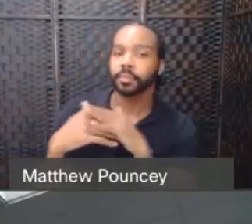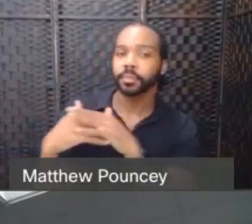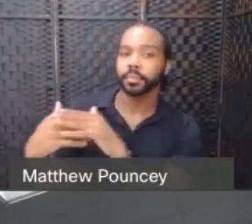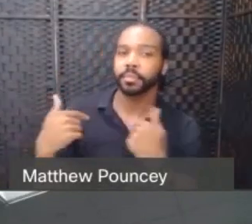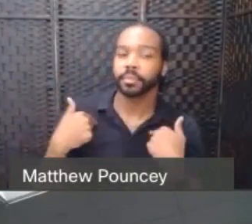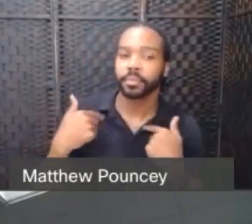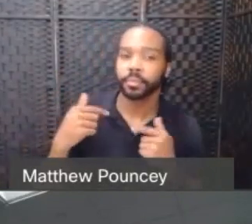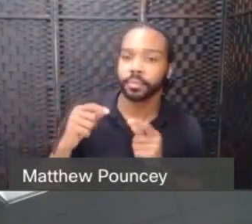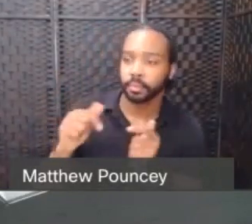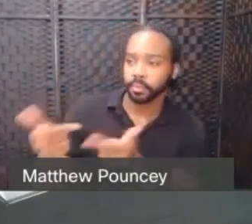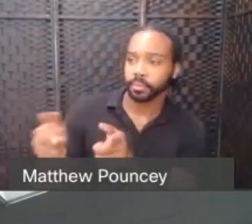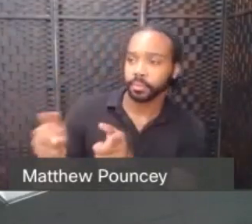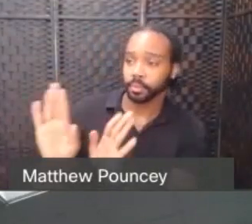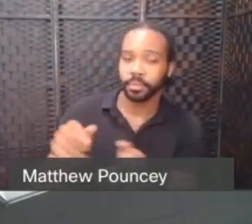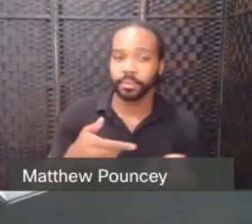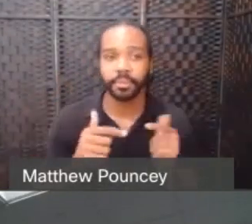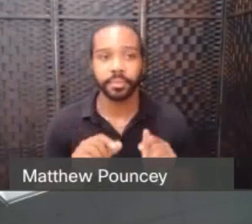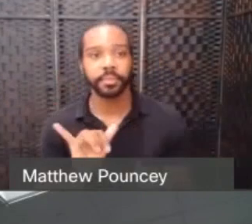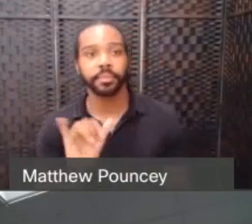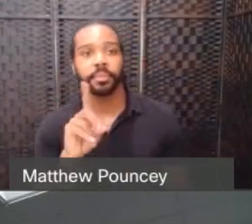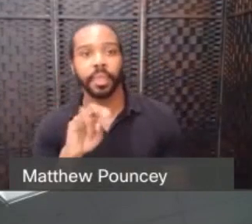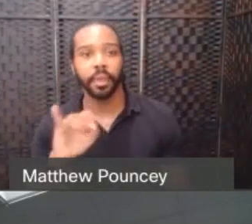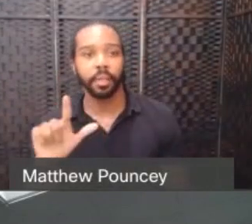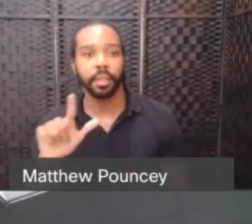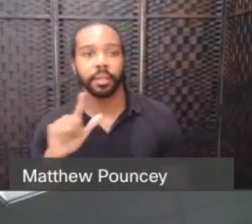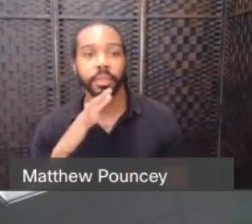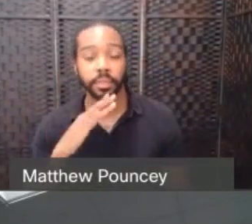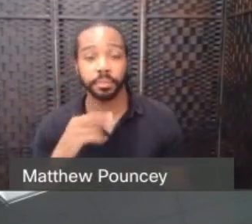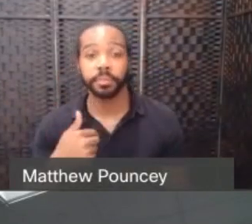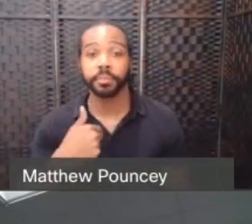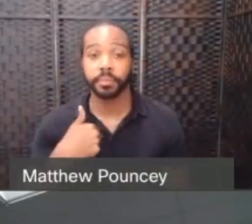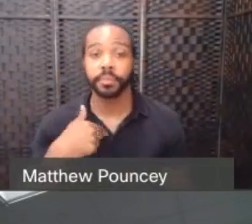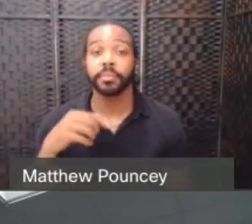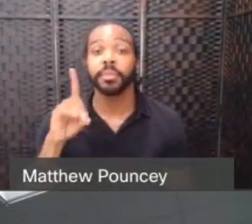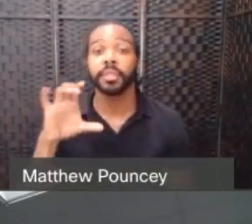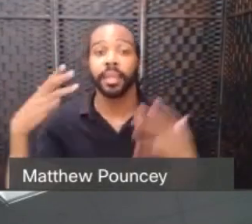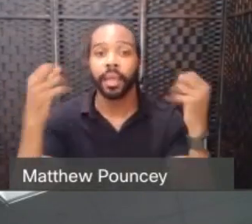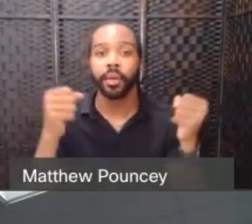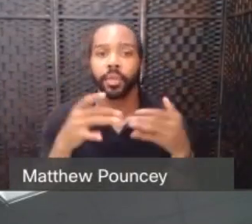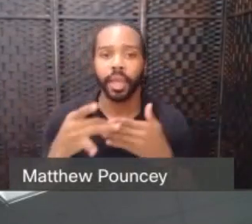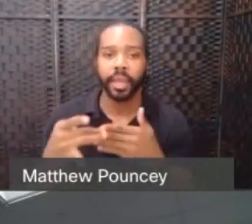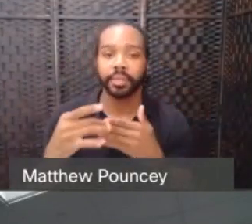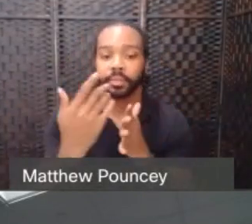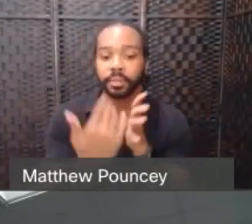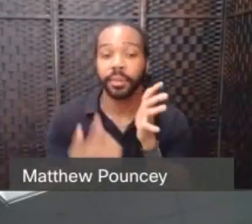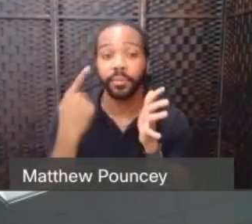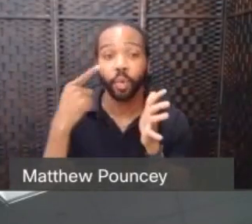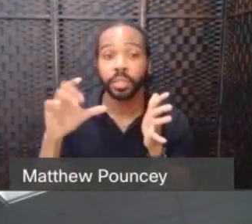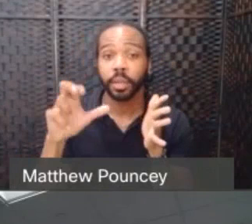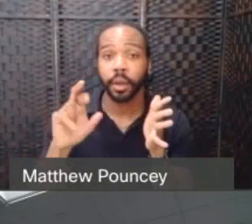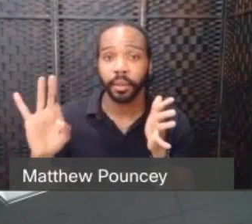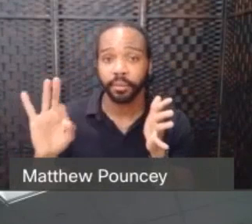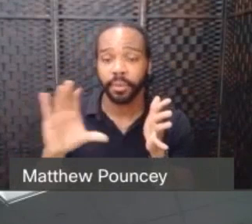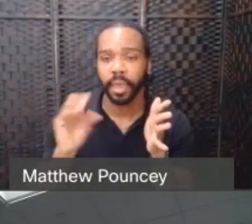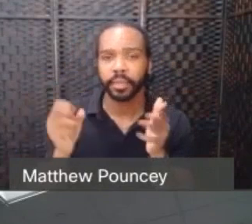to you. So Okay. Our DC Health guidance for CRFs and supported living